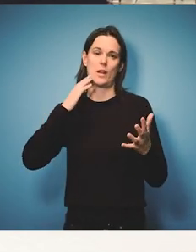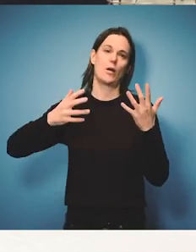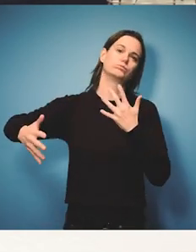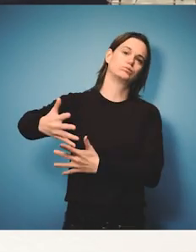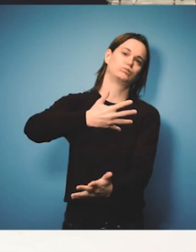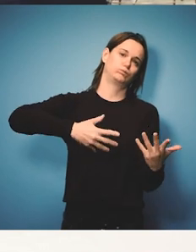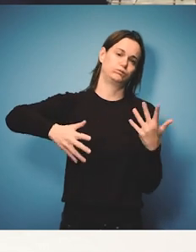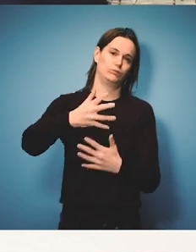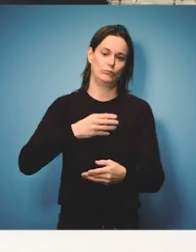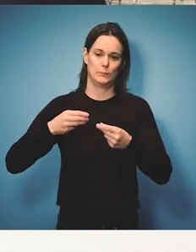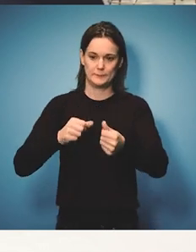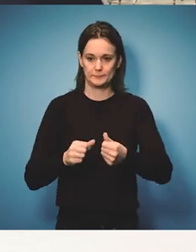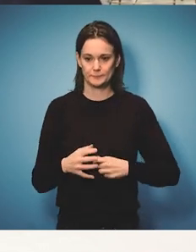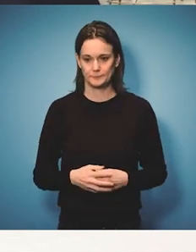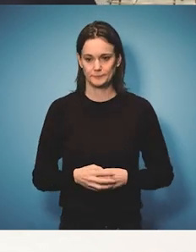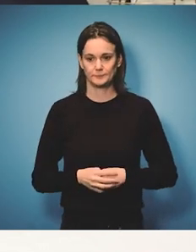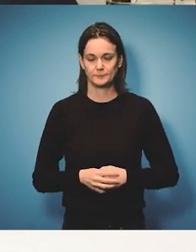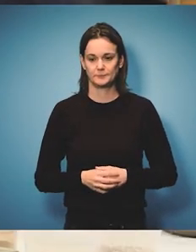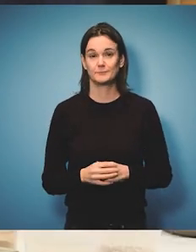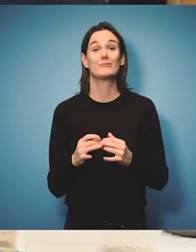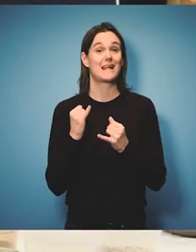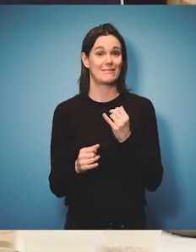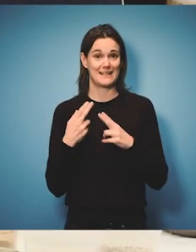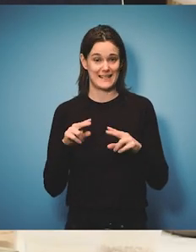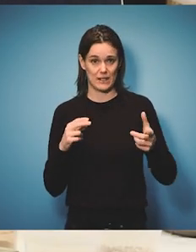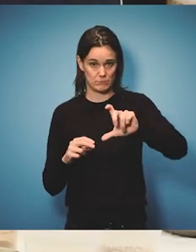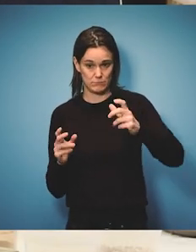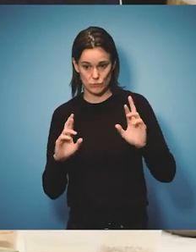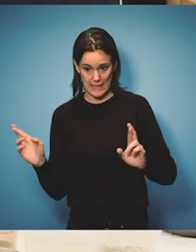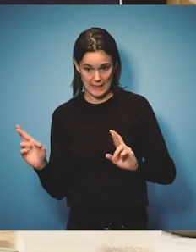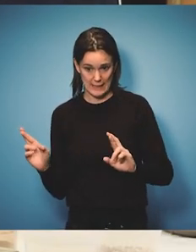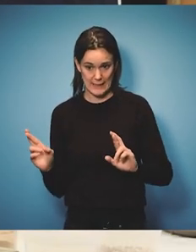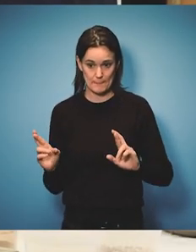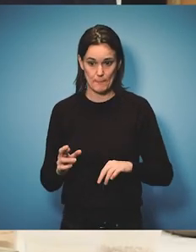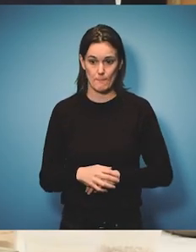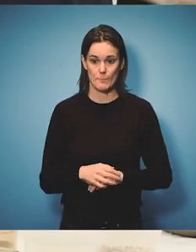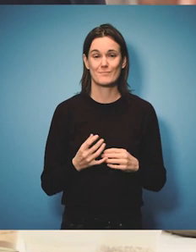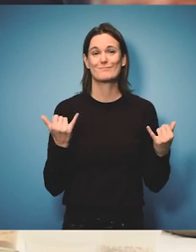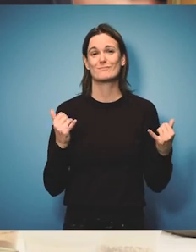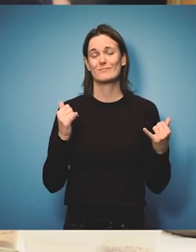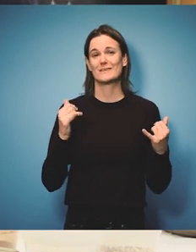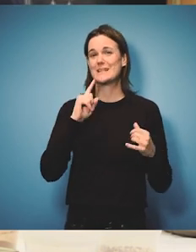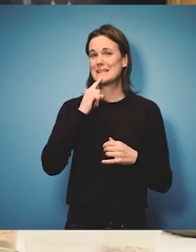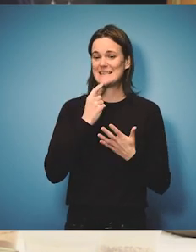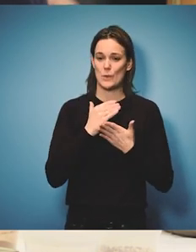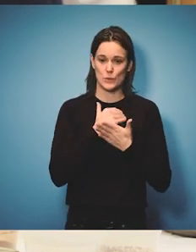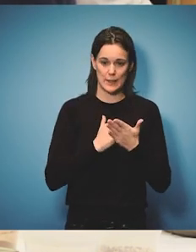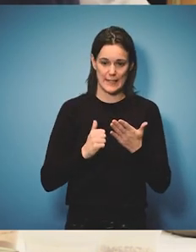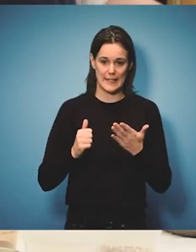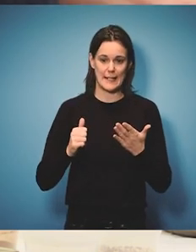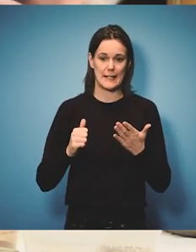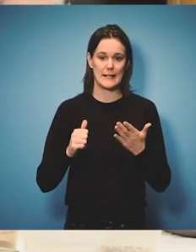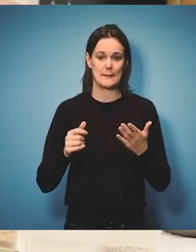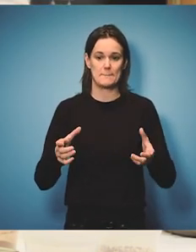then they'll come back together as one smooth batter. All right, my last egg is incorporated. At this point, I'm